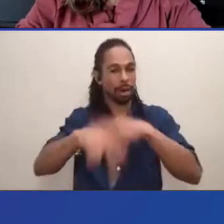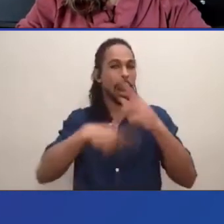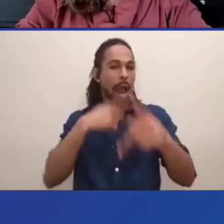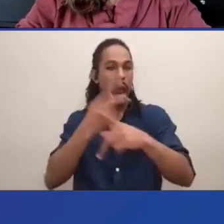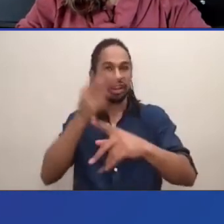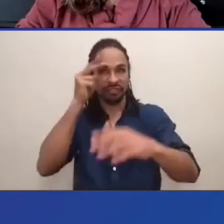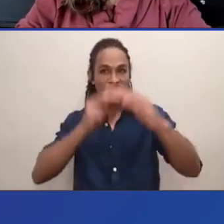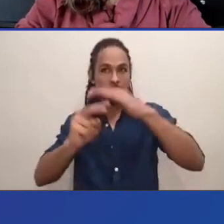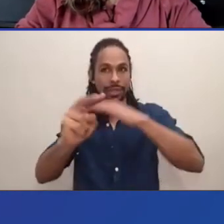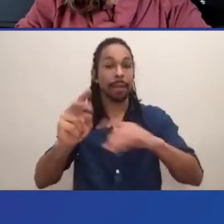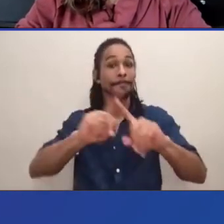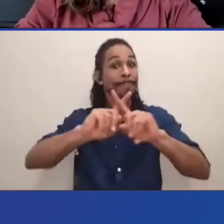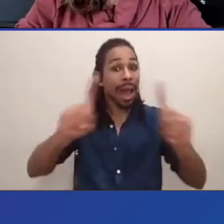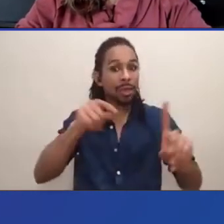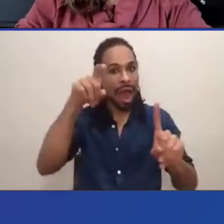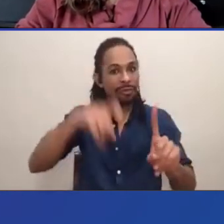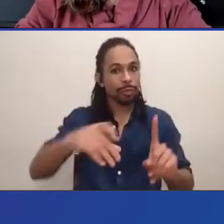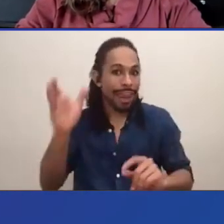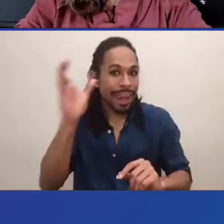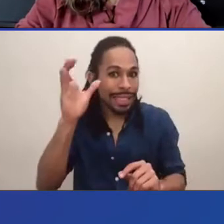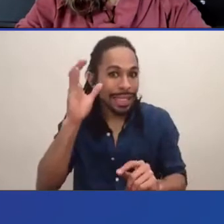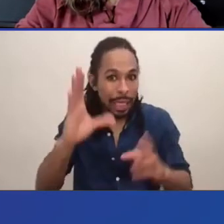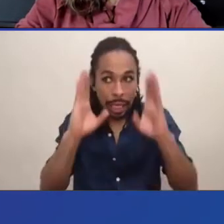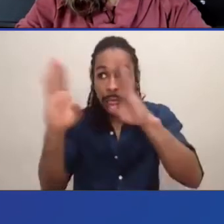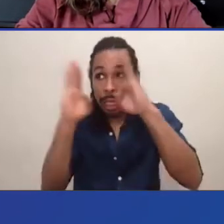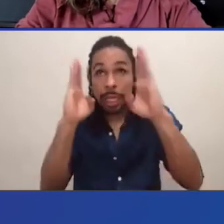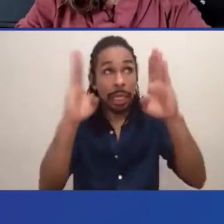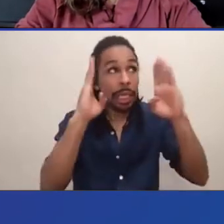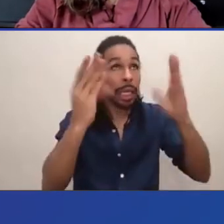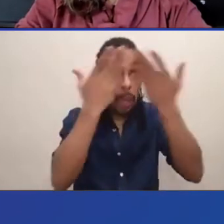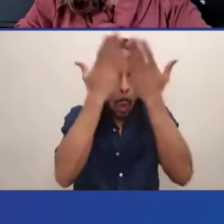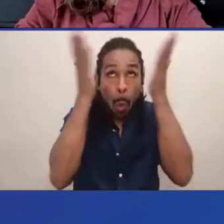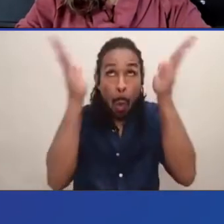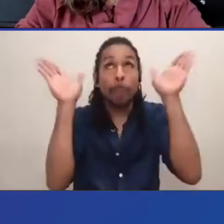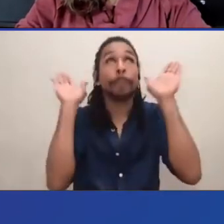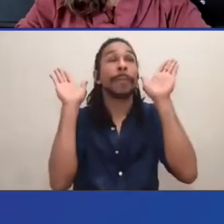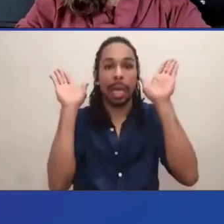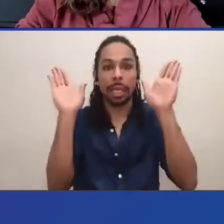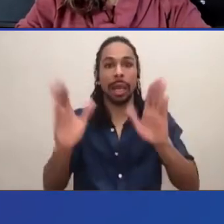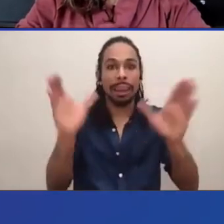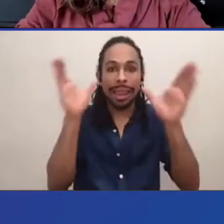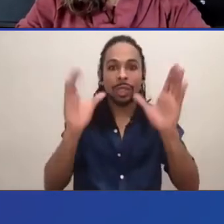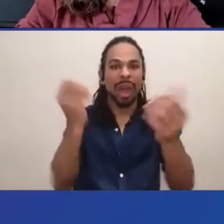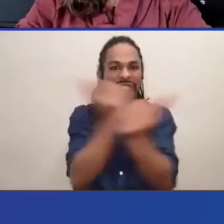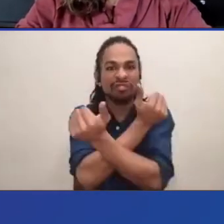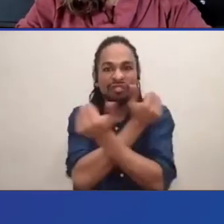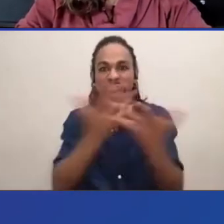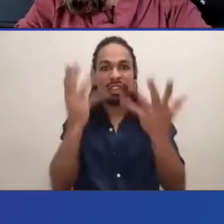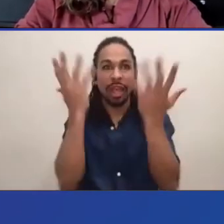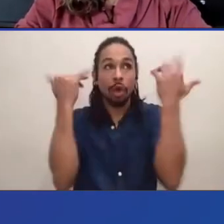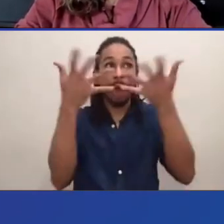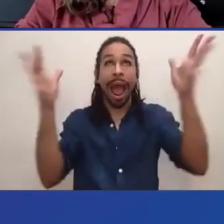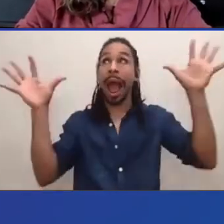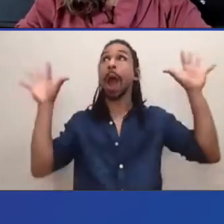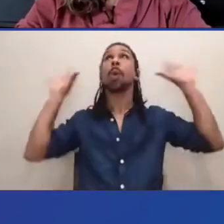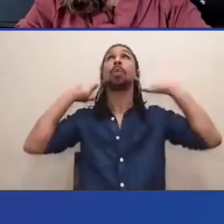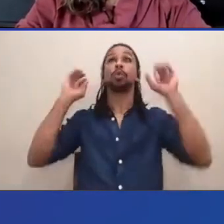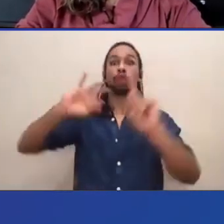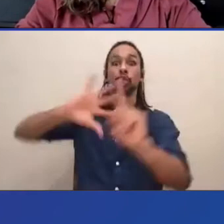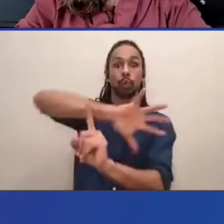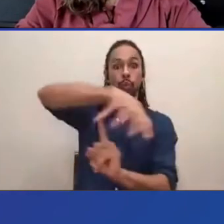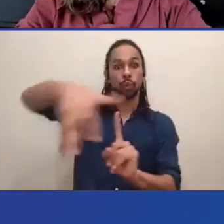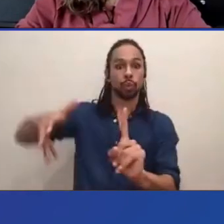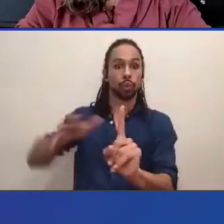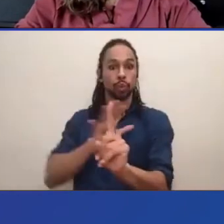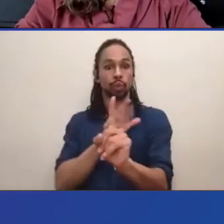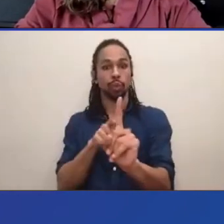be listening, not just listening to that, but listening to every single thing around you. And like when we're